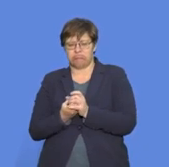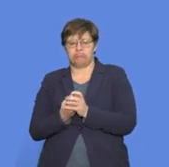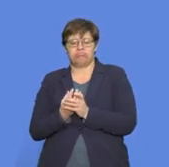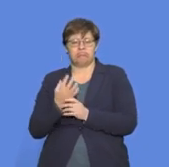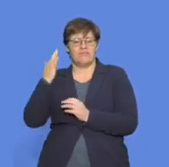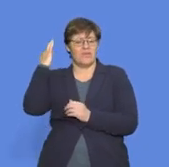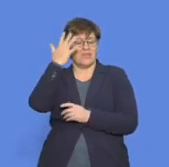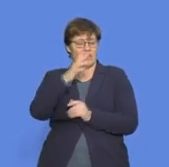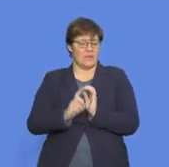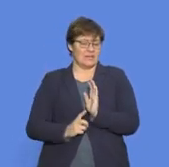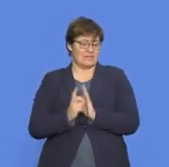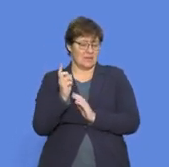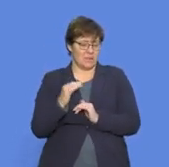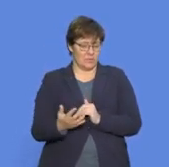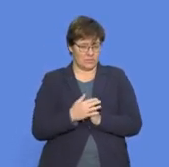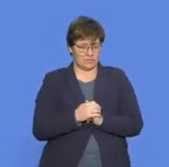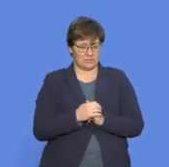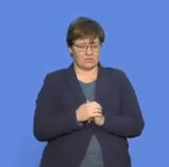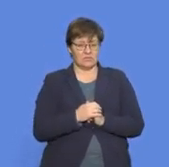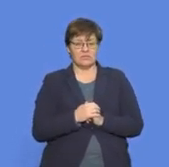has been developed, looking at